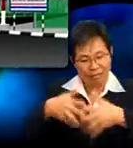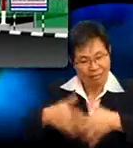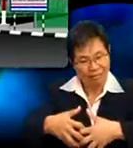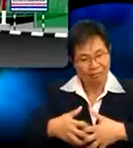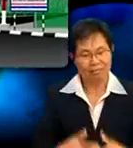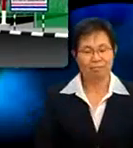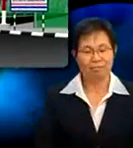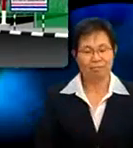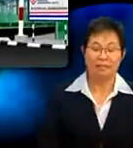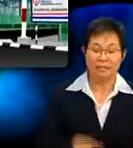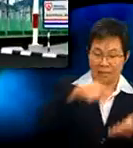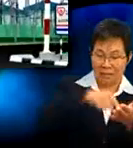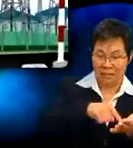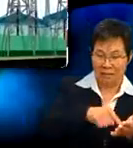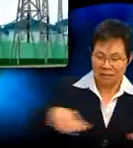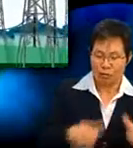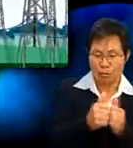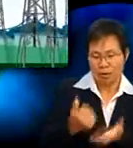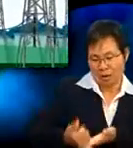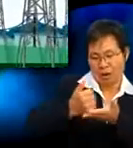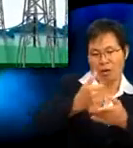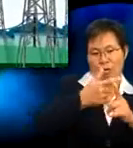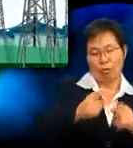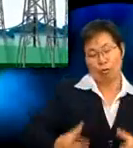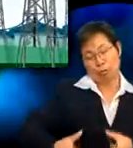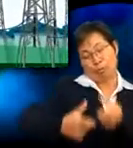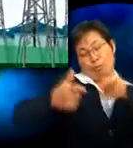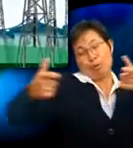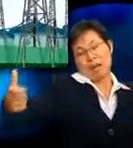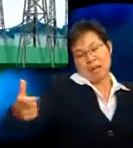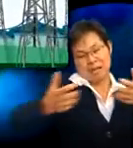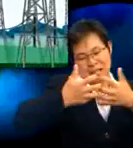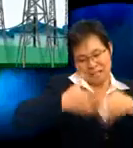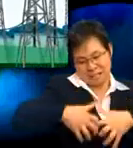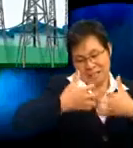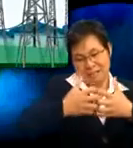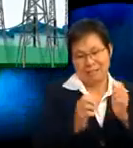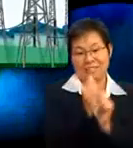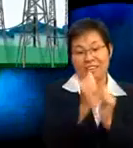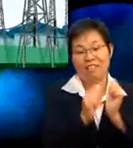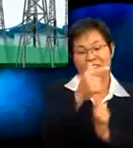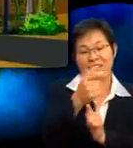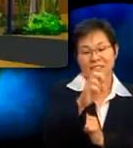factories. This is done with the help of huge generators.